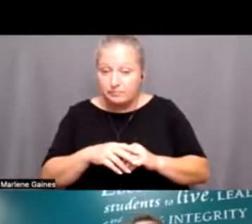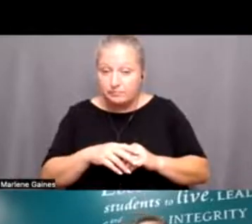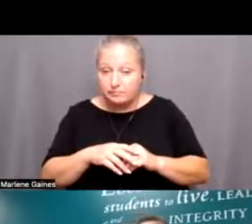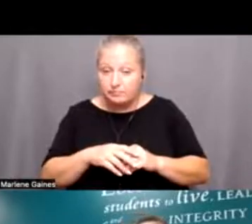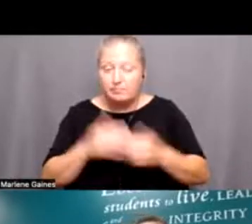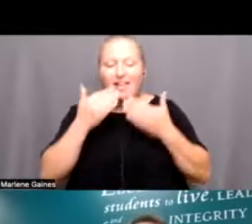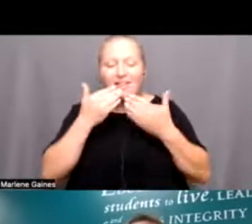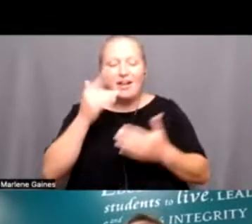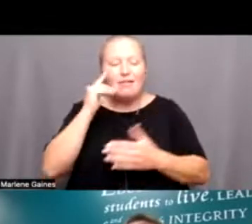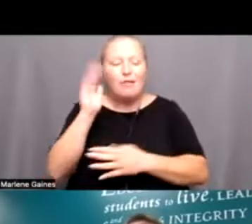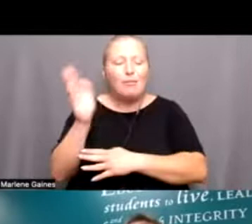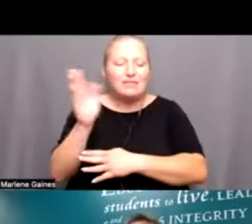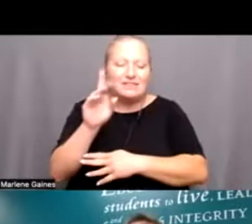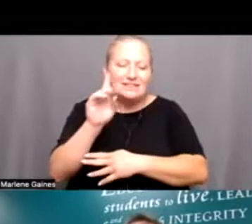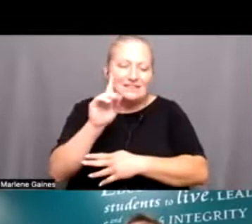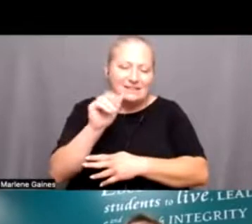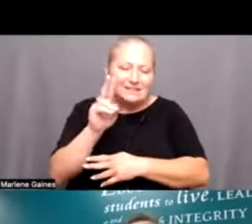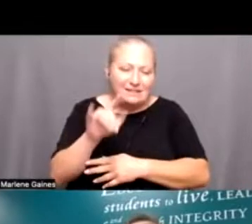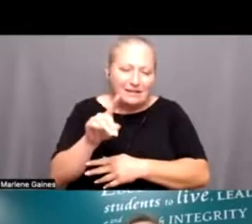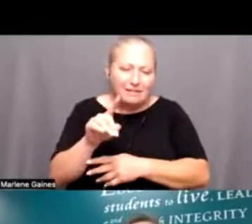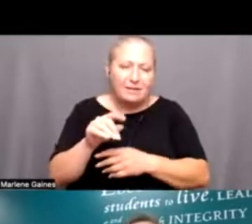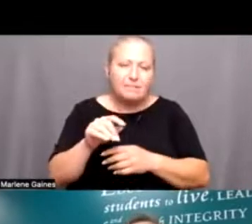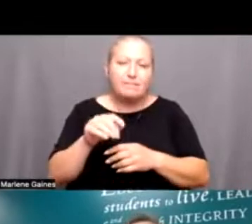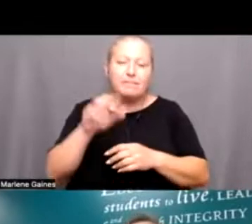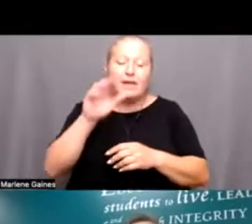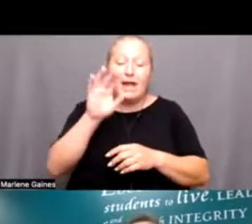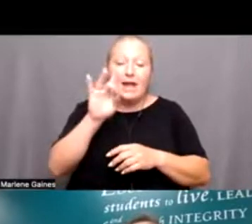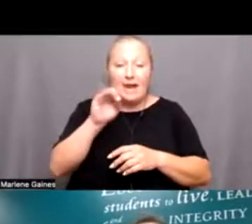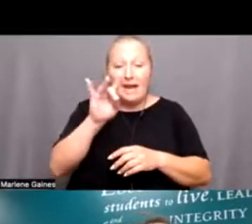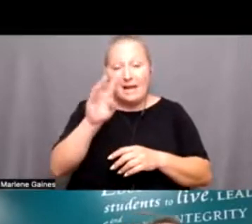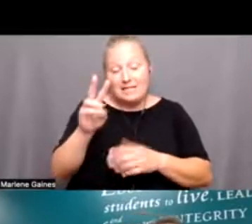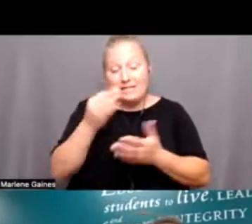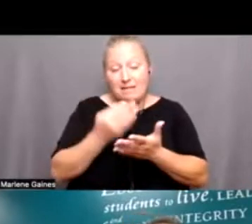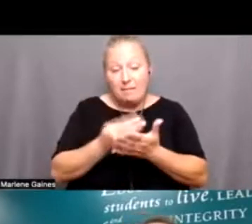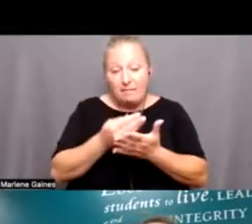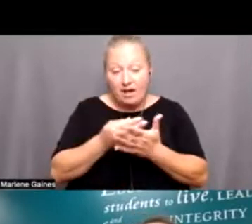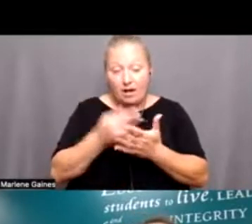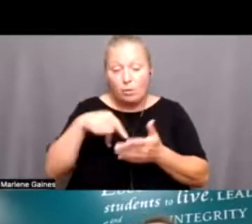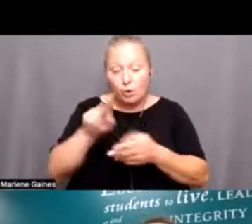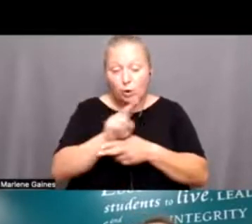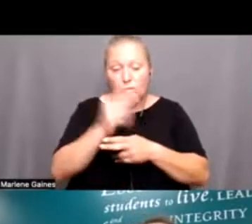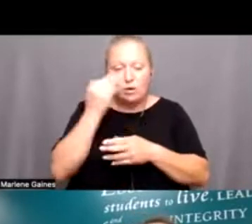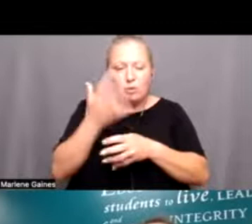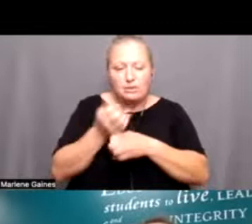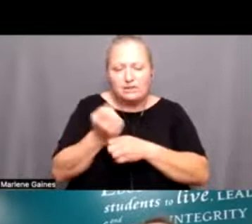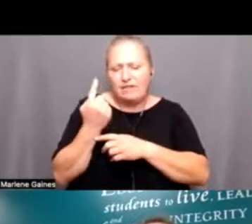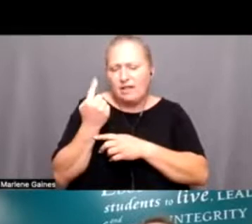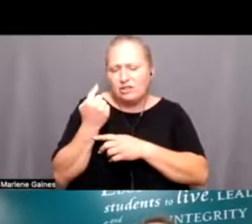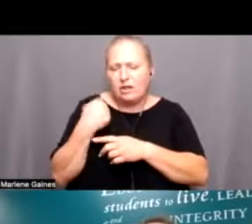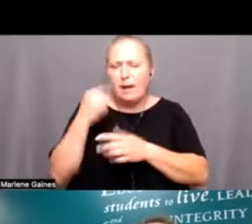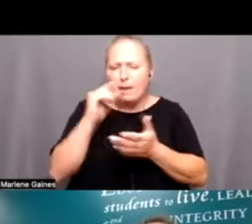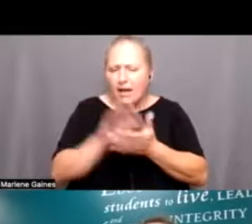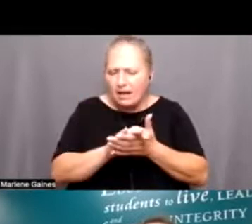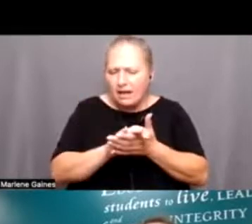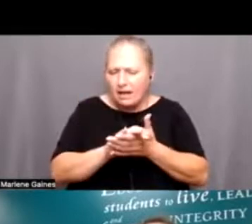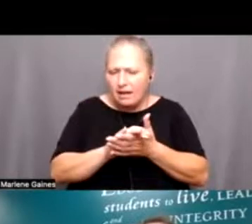Thank you for the presentation, David. The AB 86 funds that we're using, I know we received them last year, and I believe this